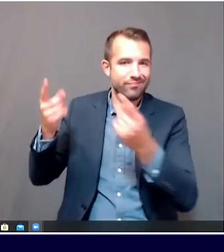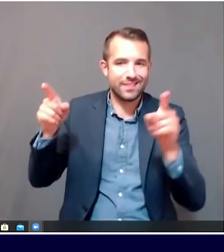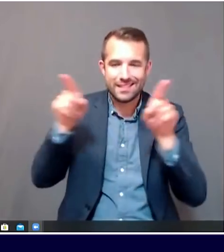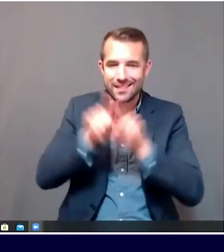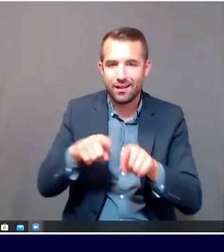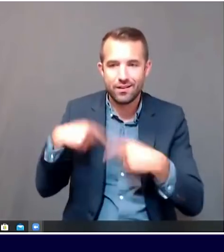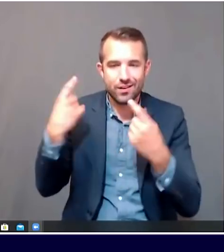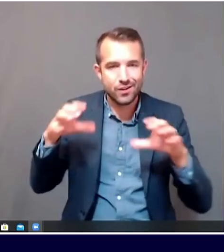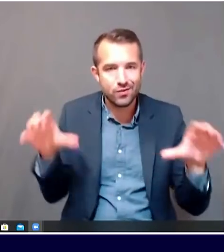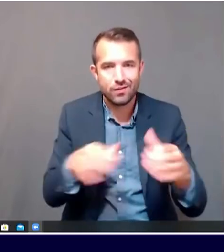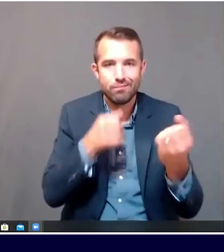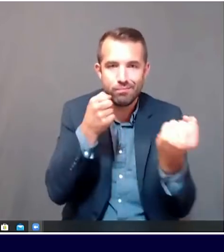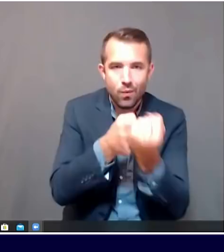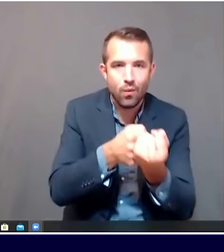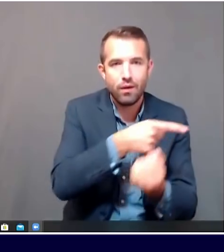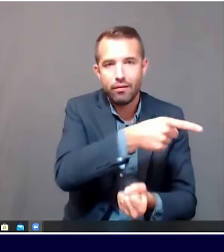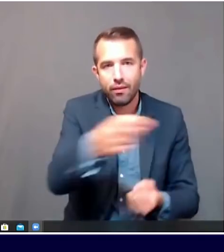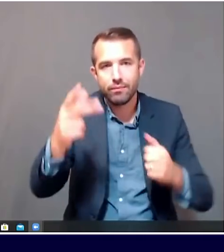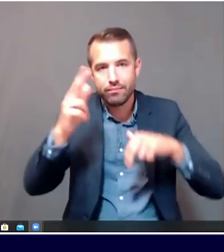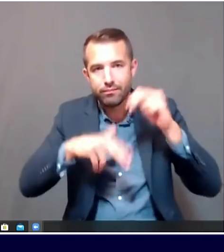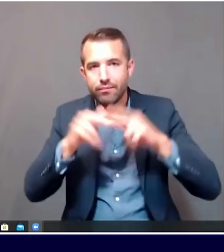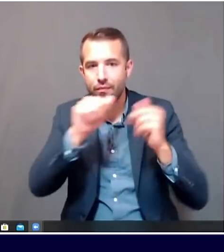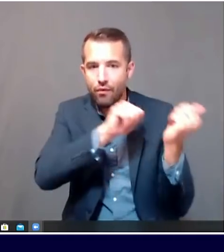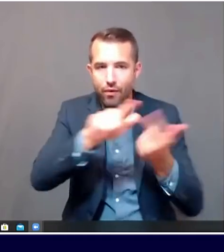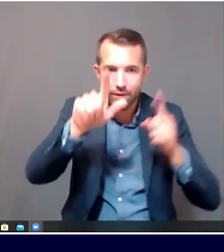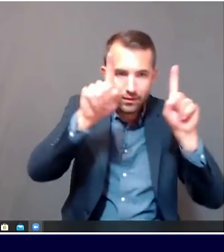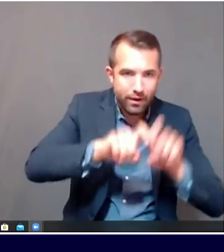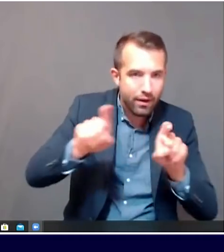conducting widespread universal testing.